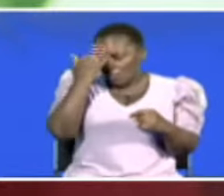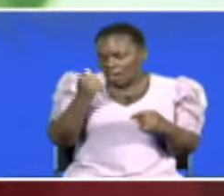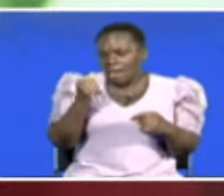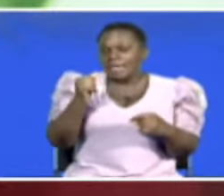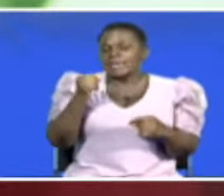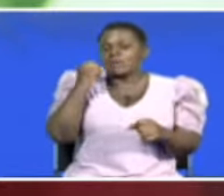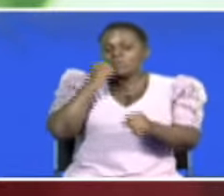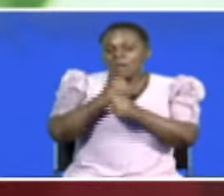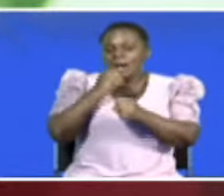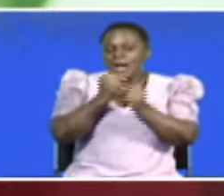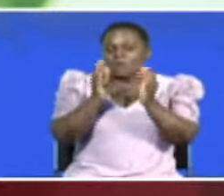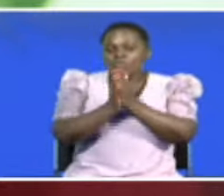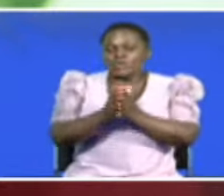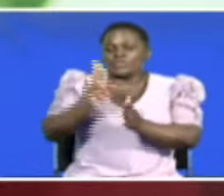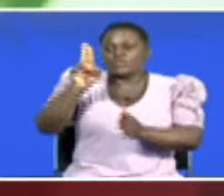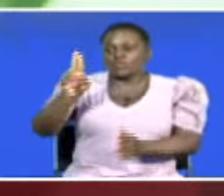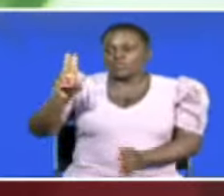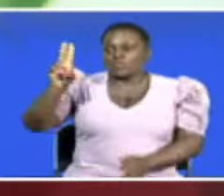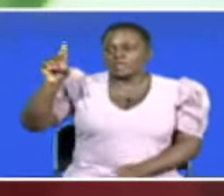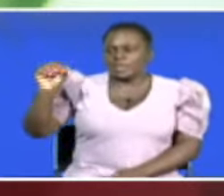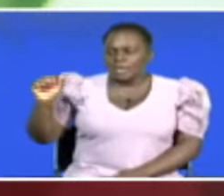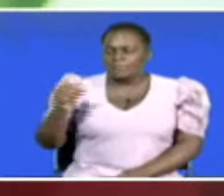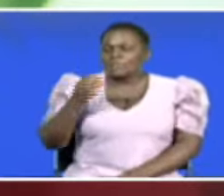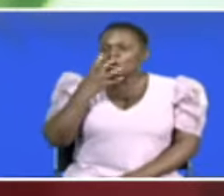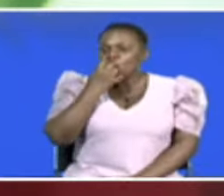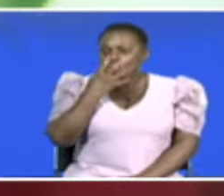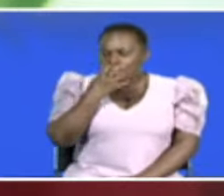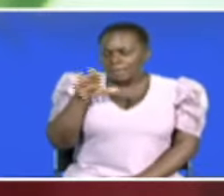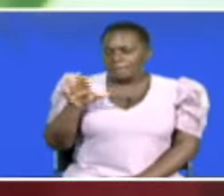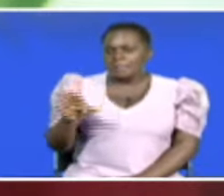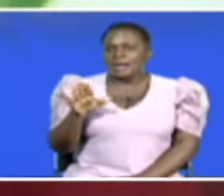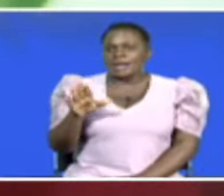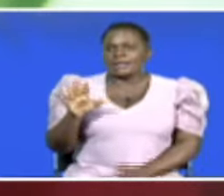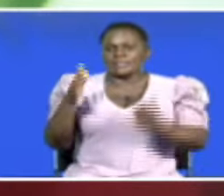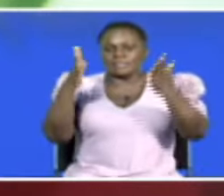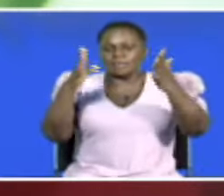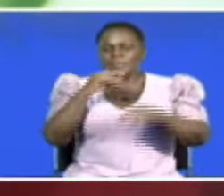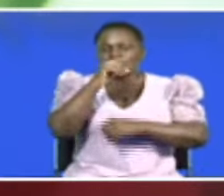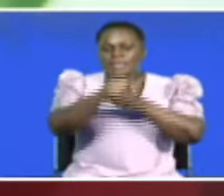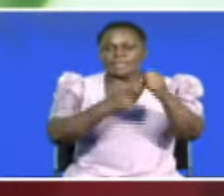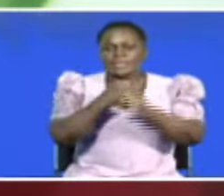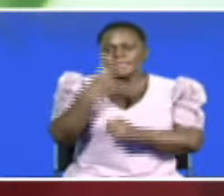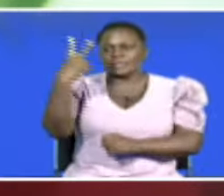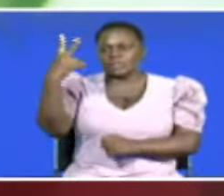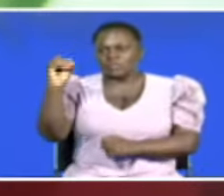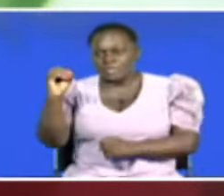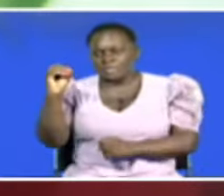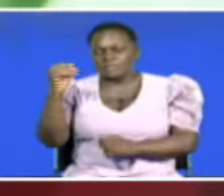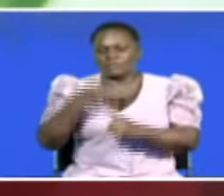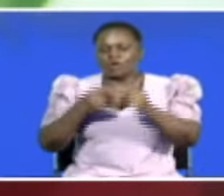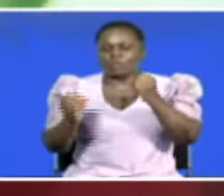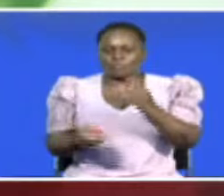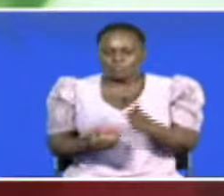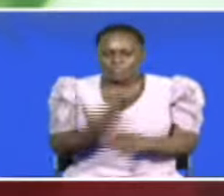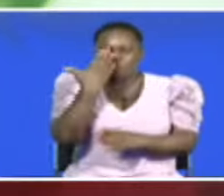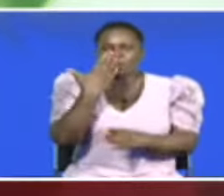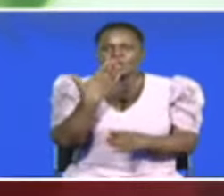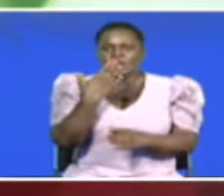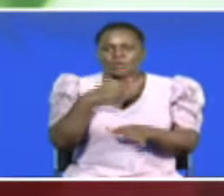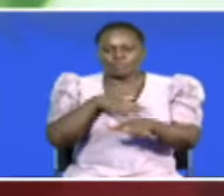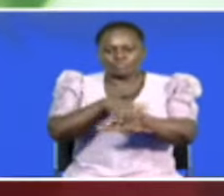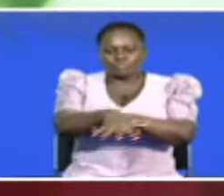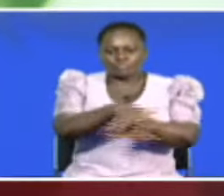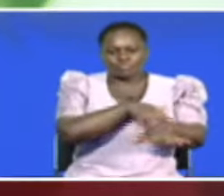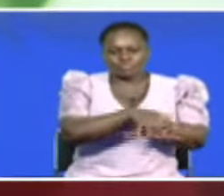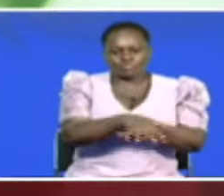is working with UDA. He said that ODM, which is celebrating its 20 years of existence, will hold its